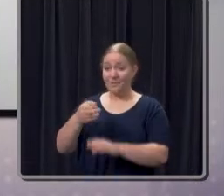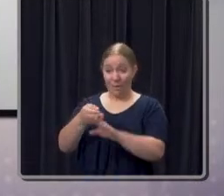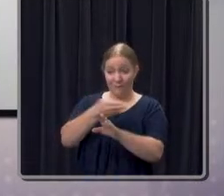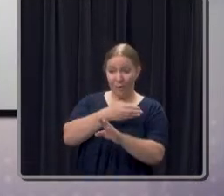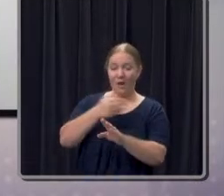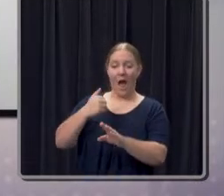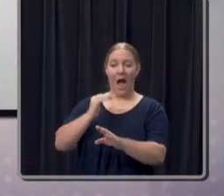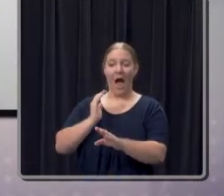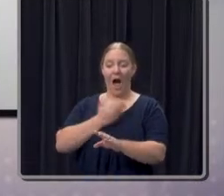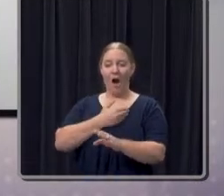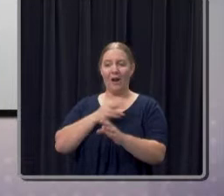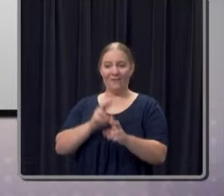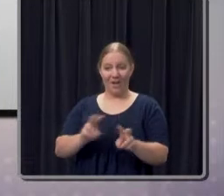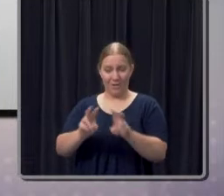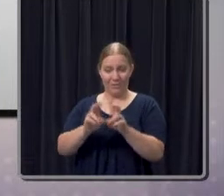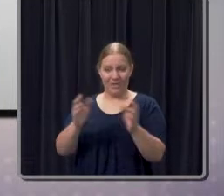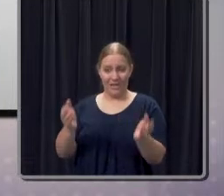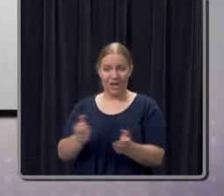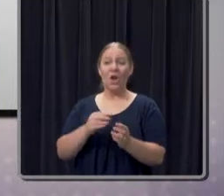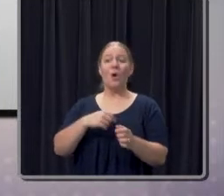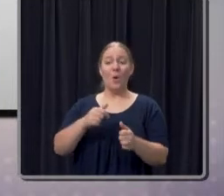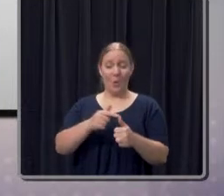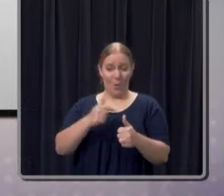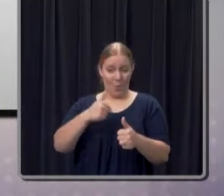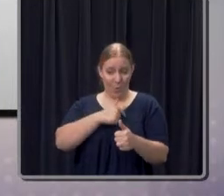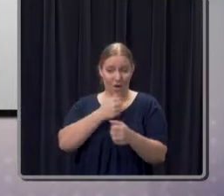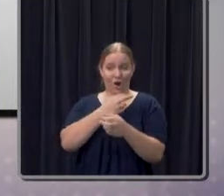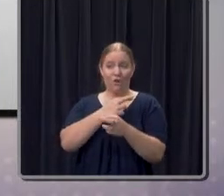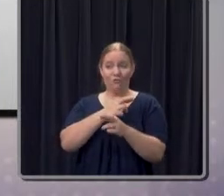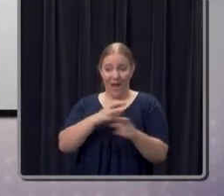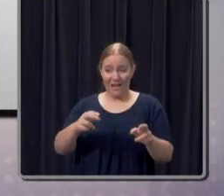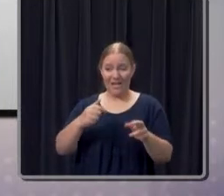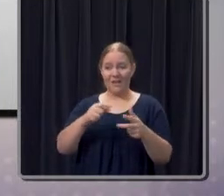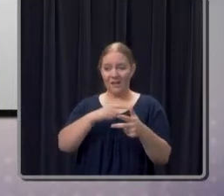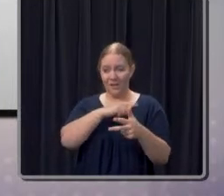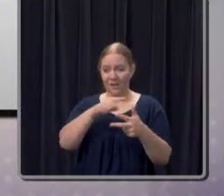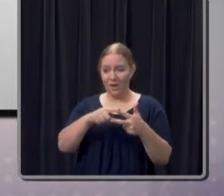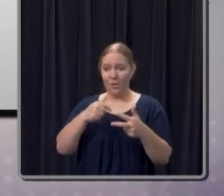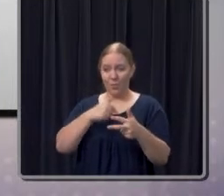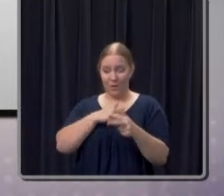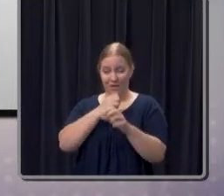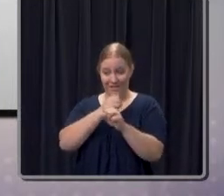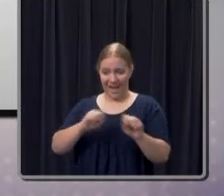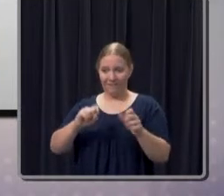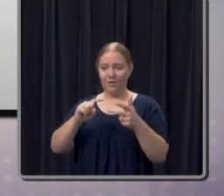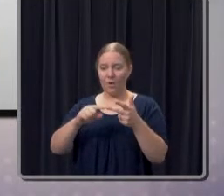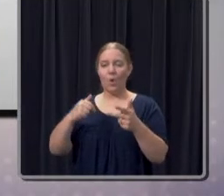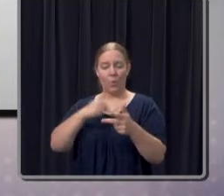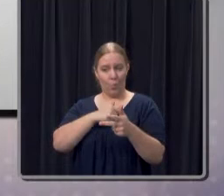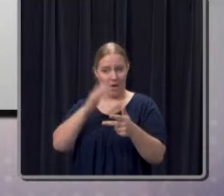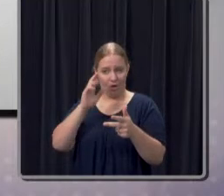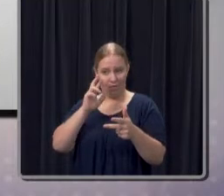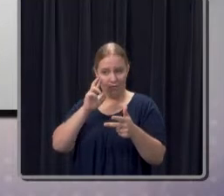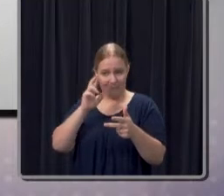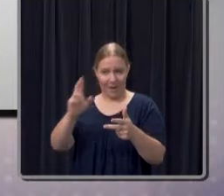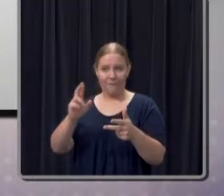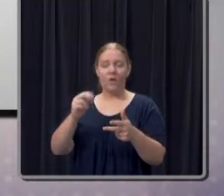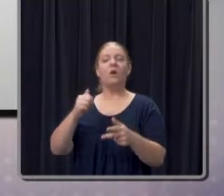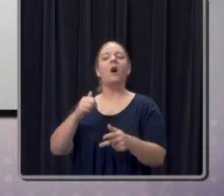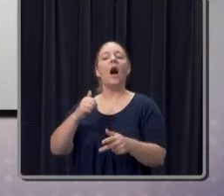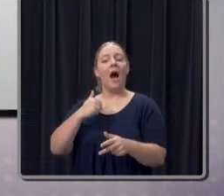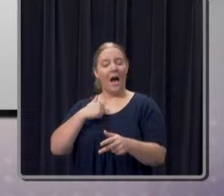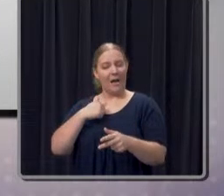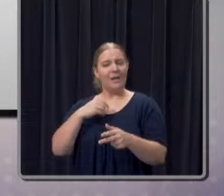big values at Clearwater are: we are ready, we are safe, and we are respectful. And I mentioned we just kind of went through the